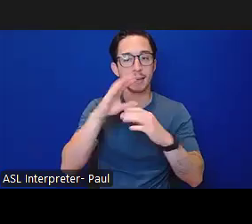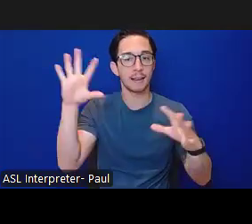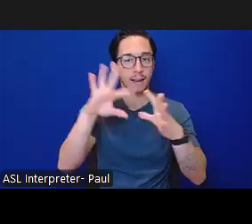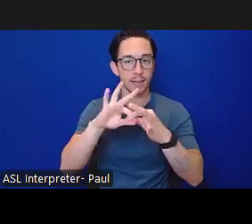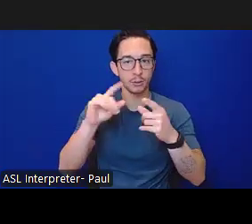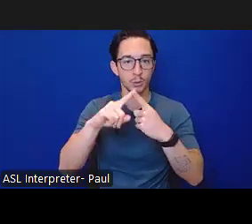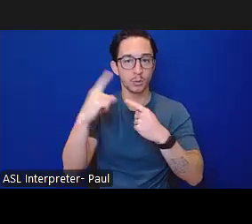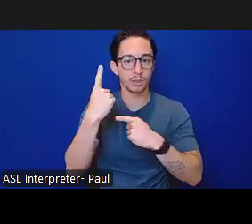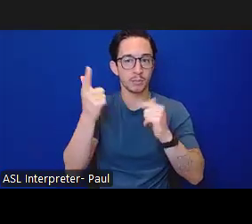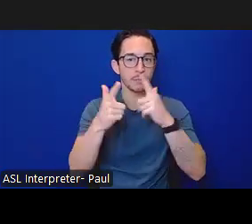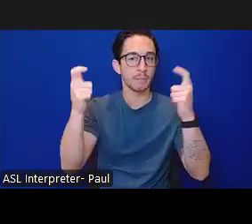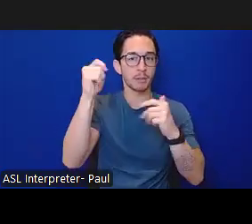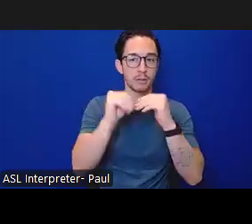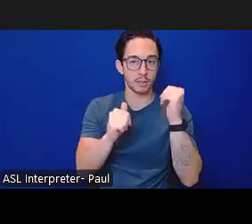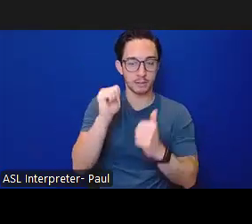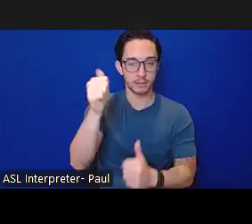than themselves.